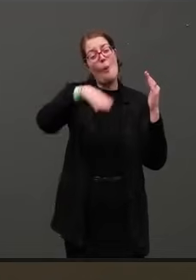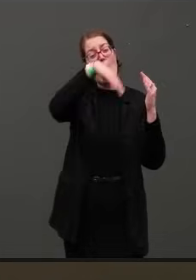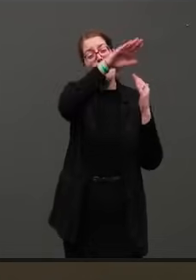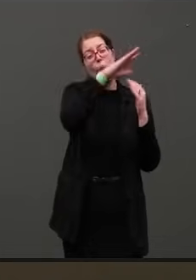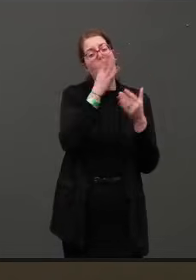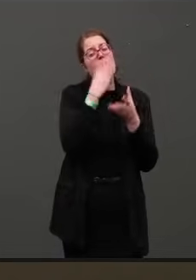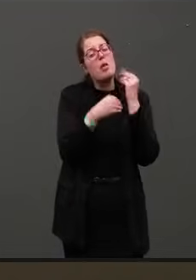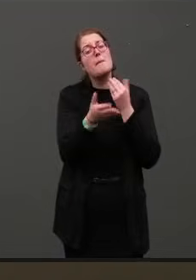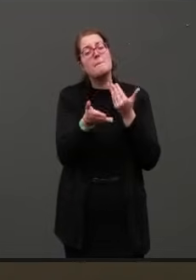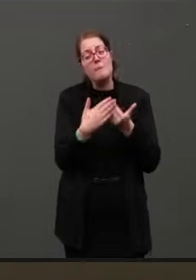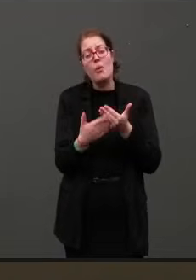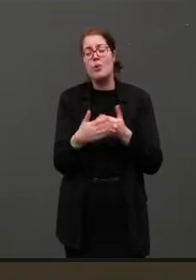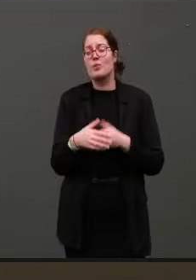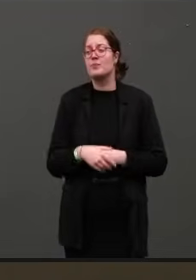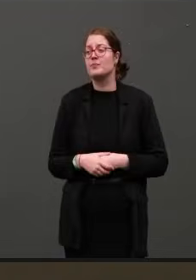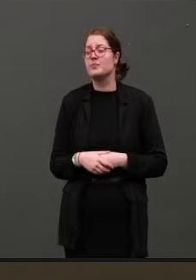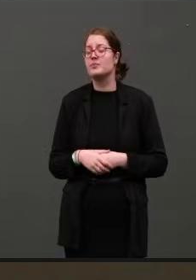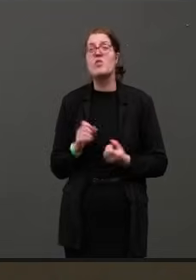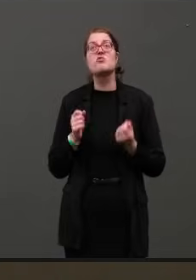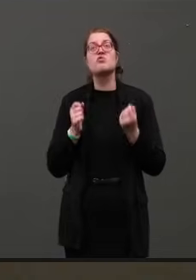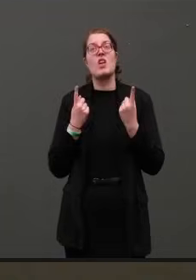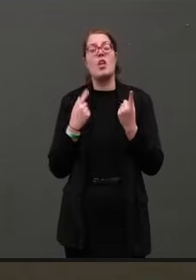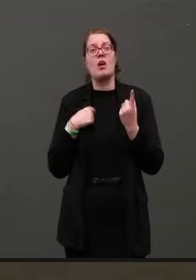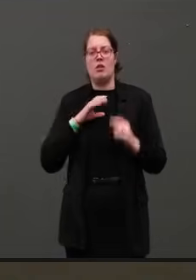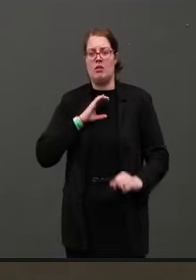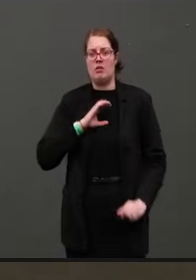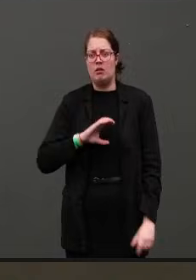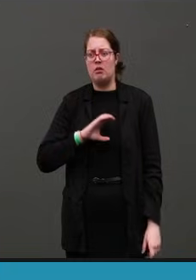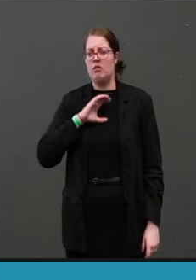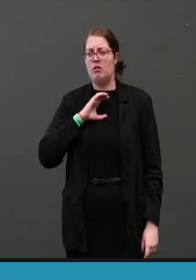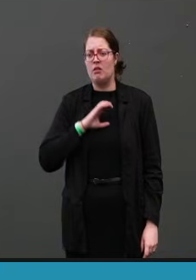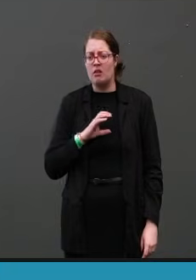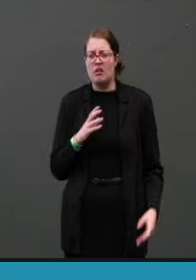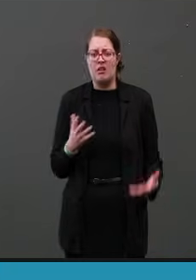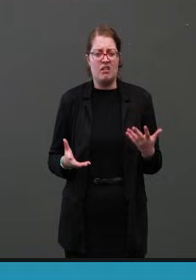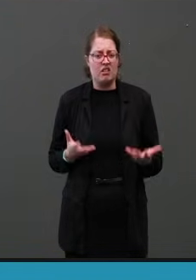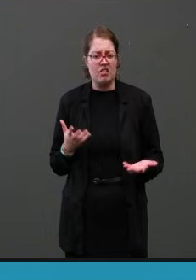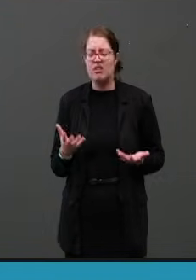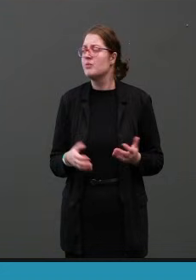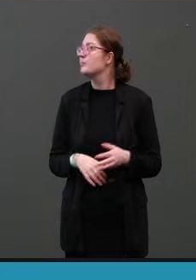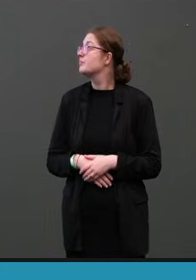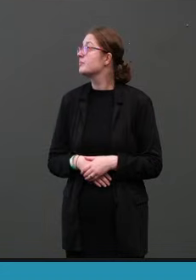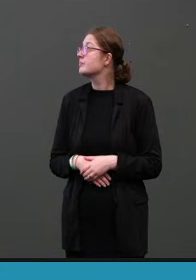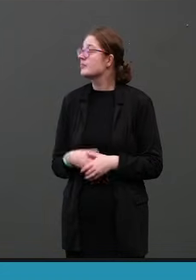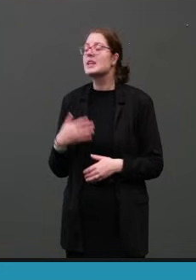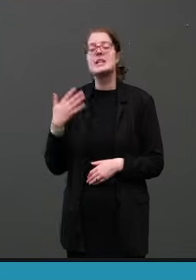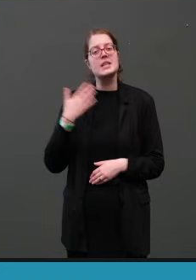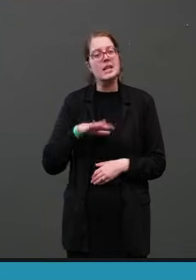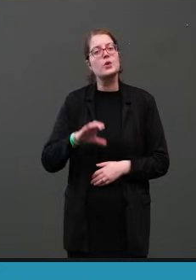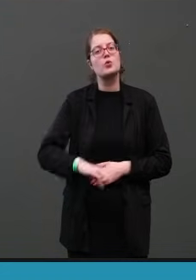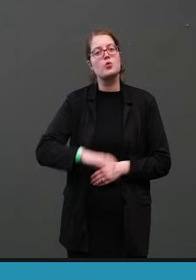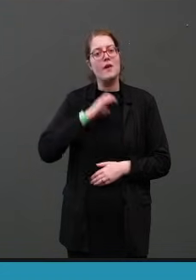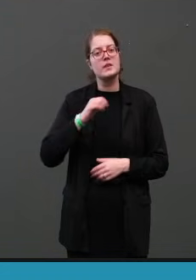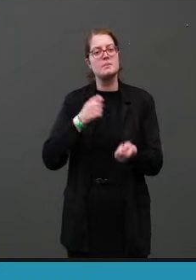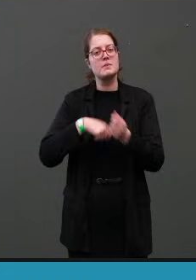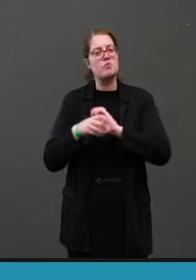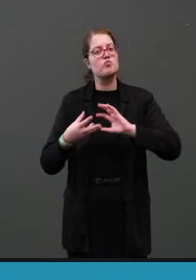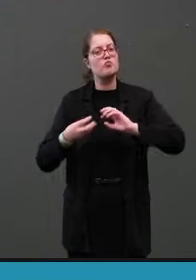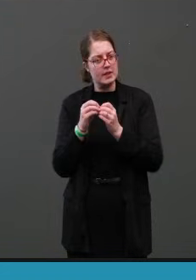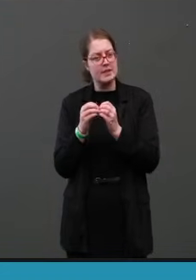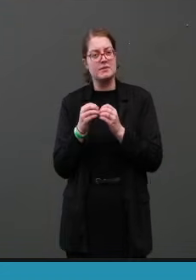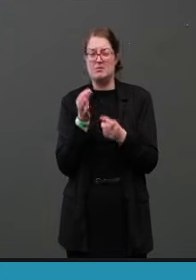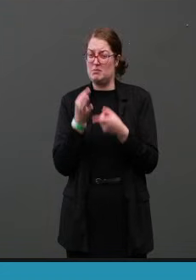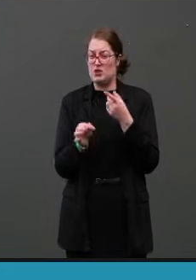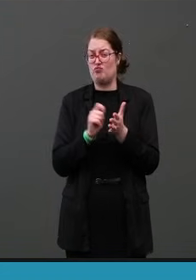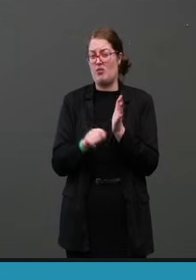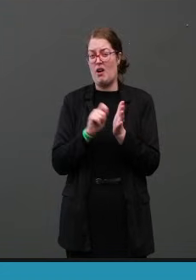that can make our confidence waver. But you need confidence in order to be creative, and especially to write, because our